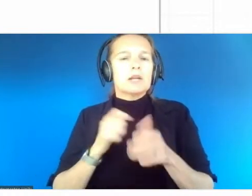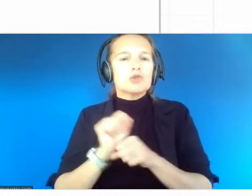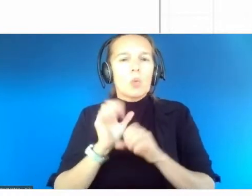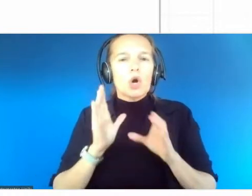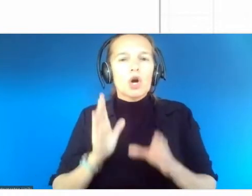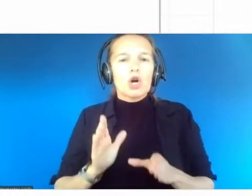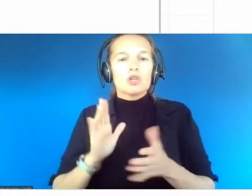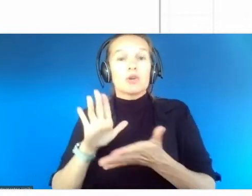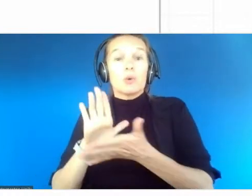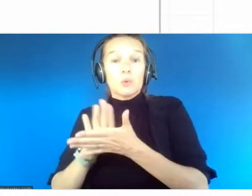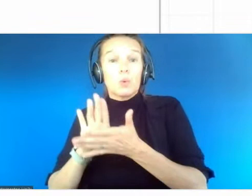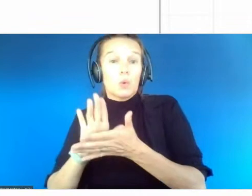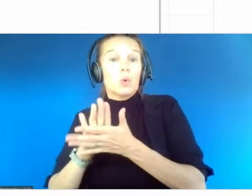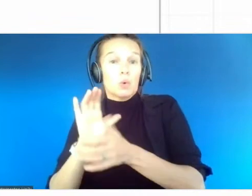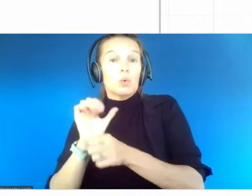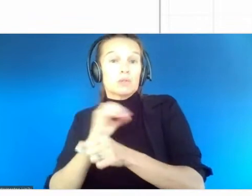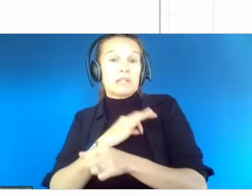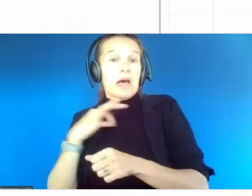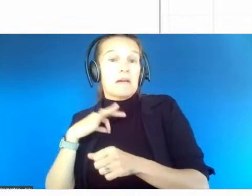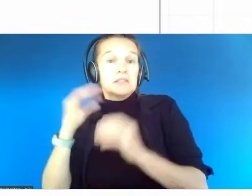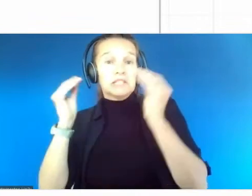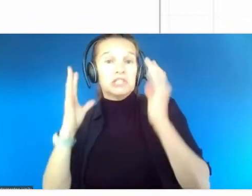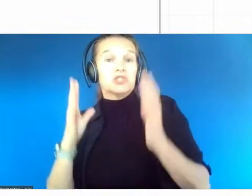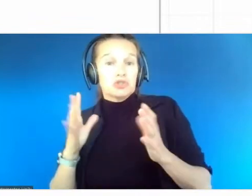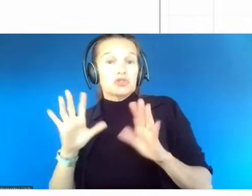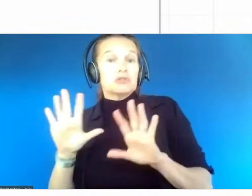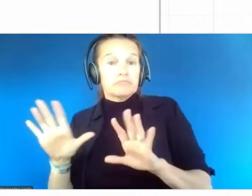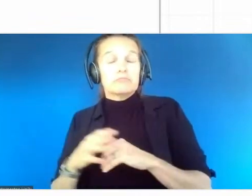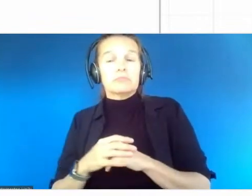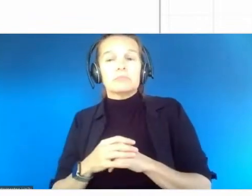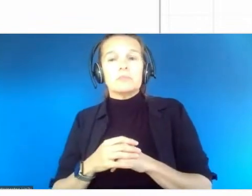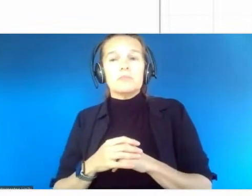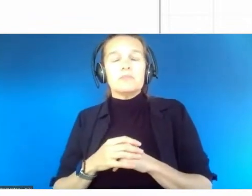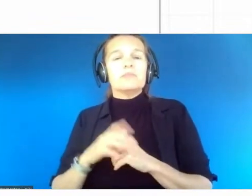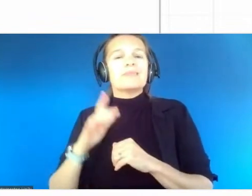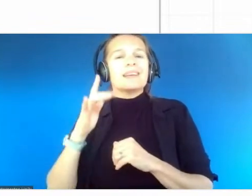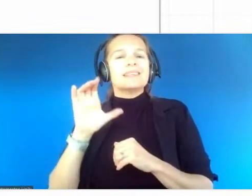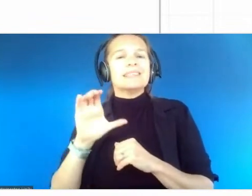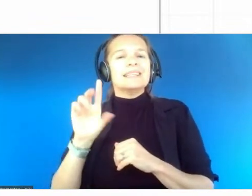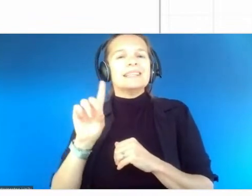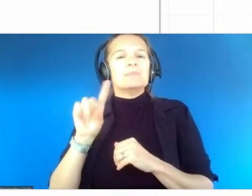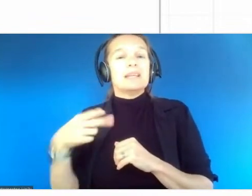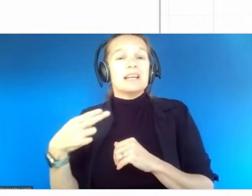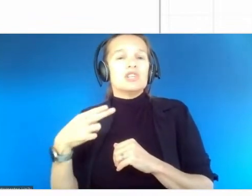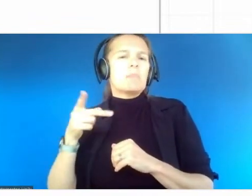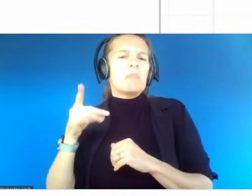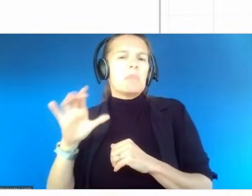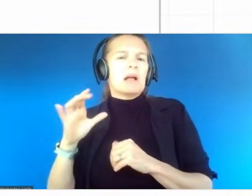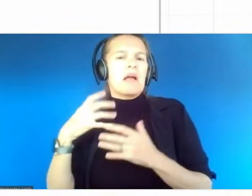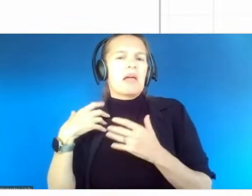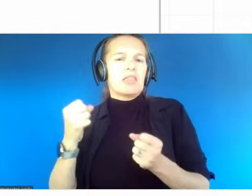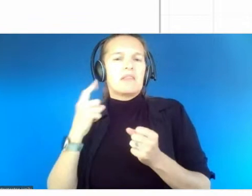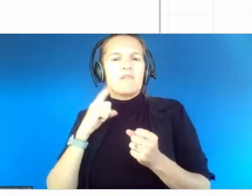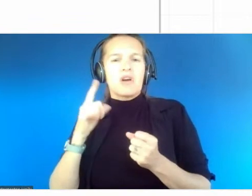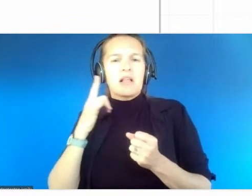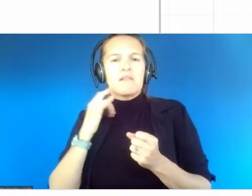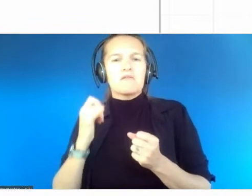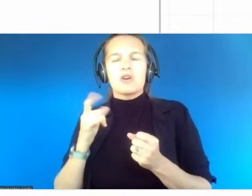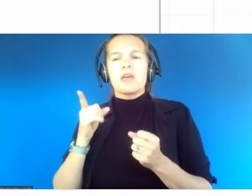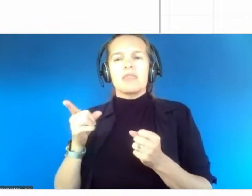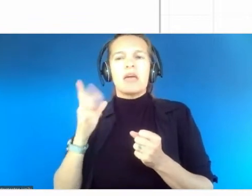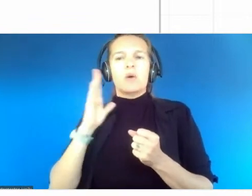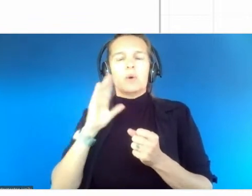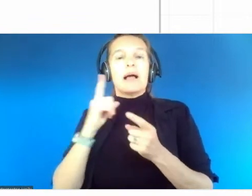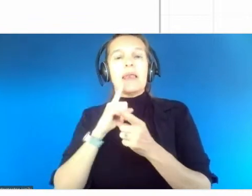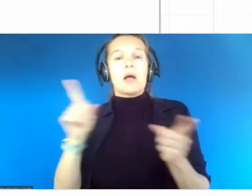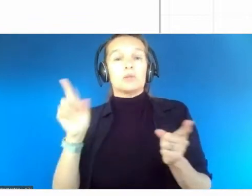schools, teachers, and staff. The California Department of Public Health will follow the decision, will